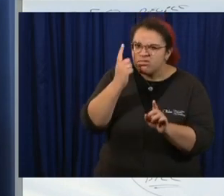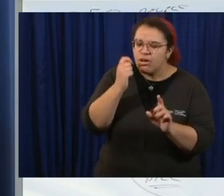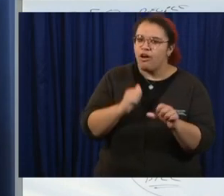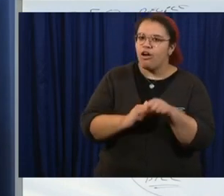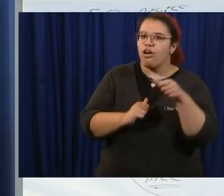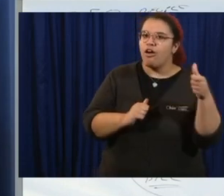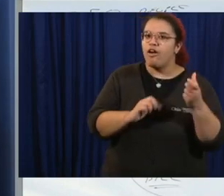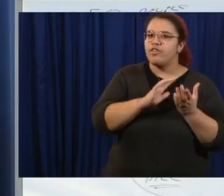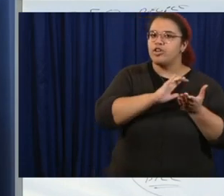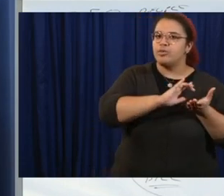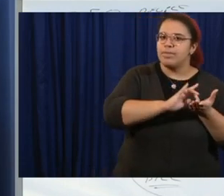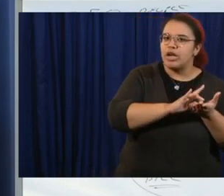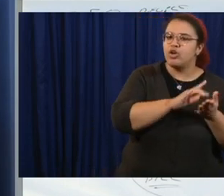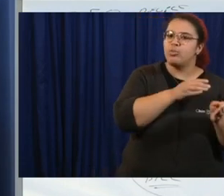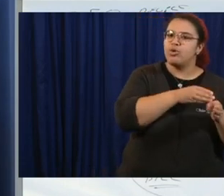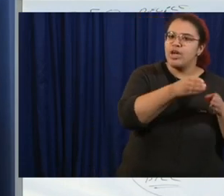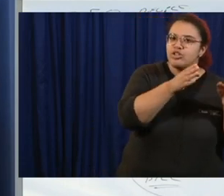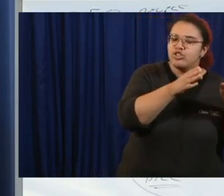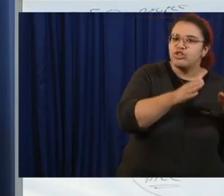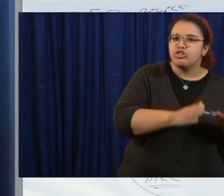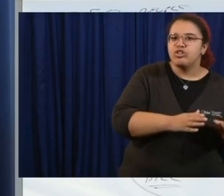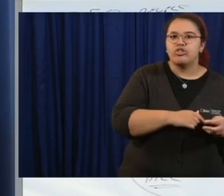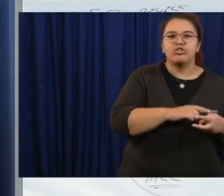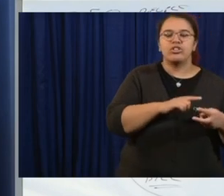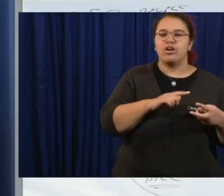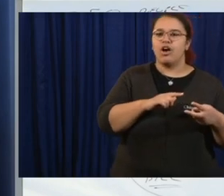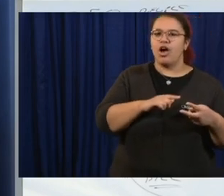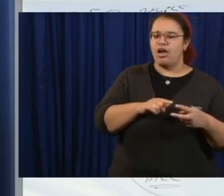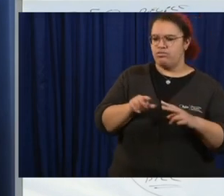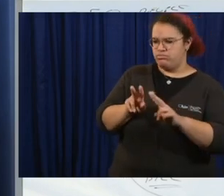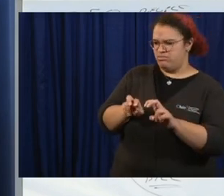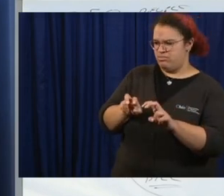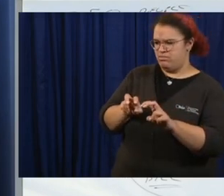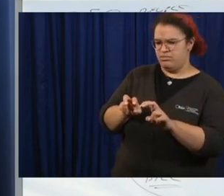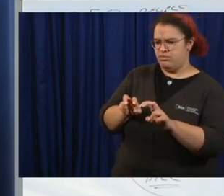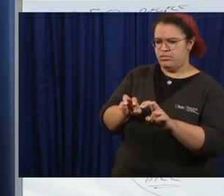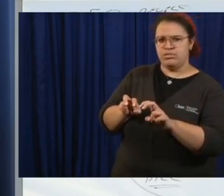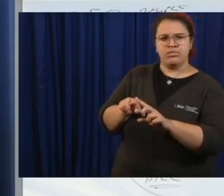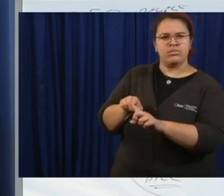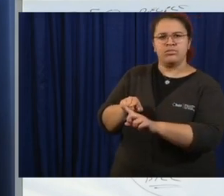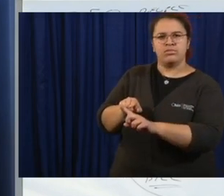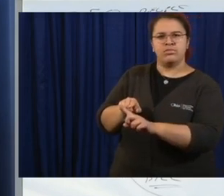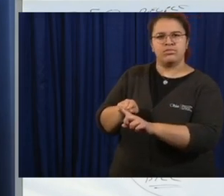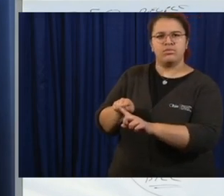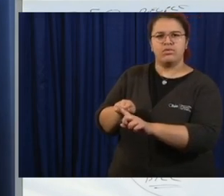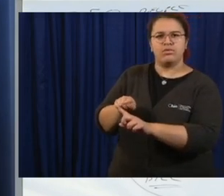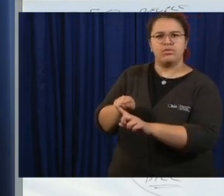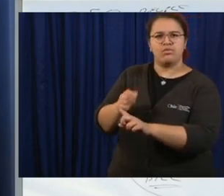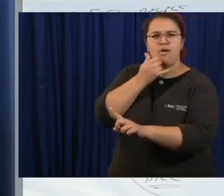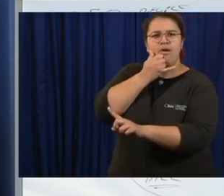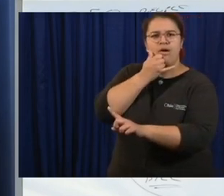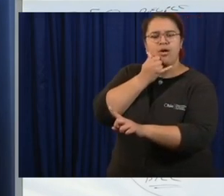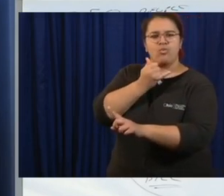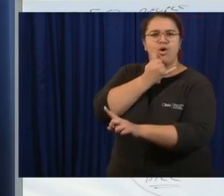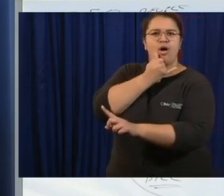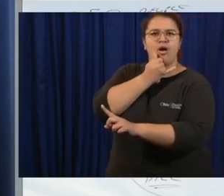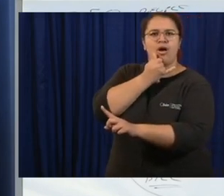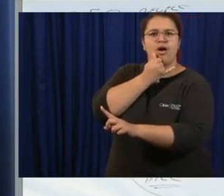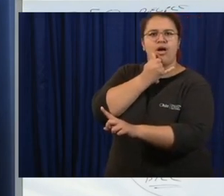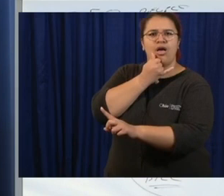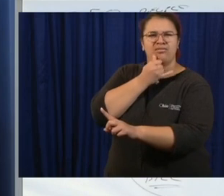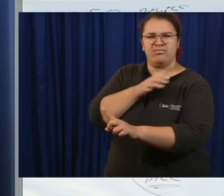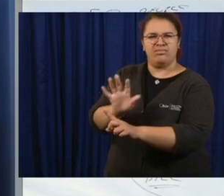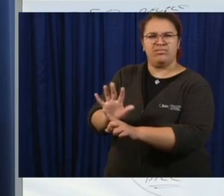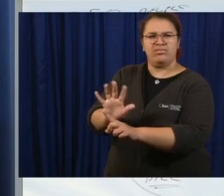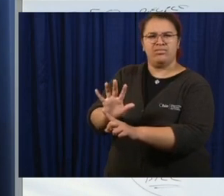scientific professionals, and some people are saying it's unhelpful. Are you seeing evidence in the state of